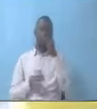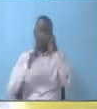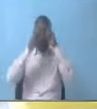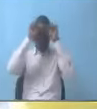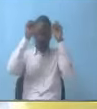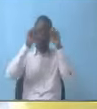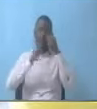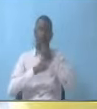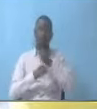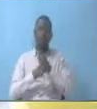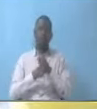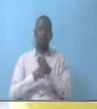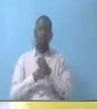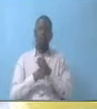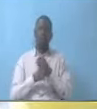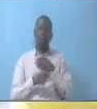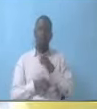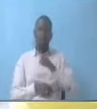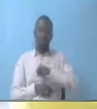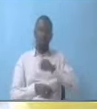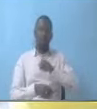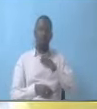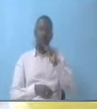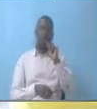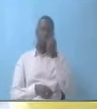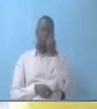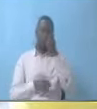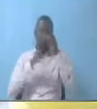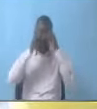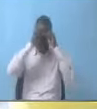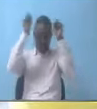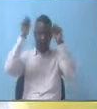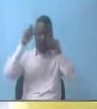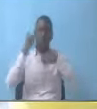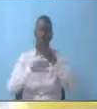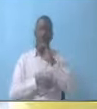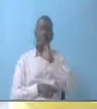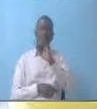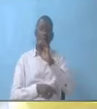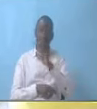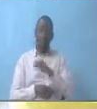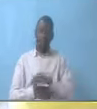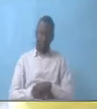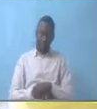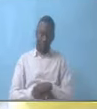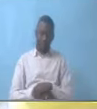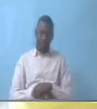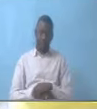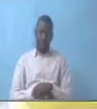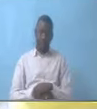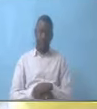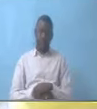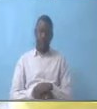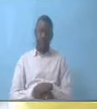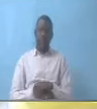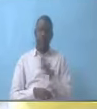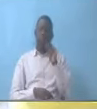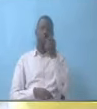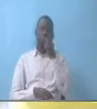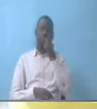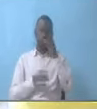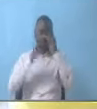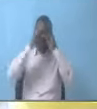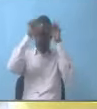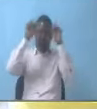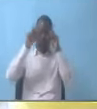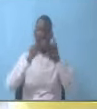effective government of the state. Nguur go nga xamne moy nguuri soldat gu et gog nak dafay nek nguur gu sax. The new government then has the lawful authority